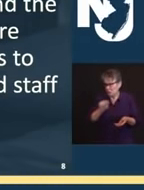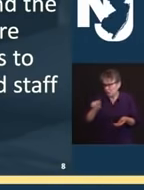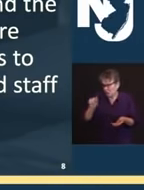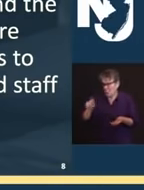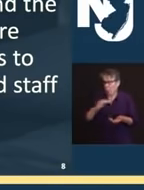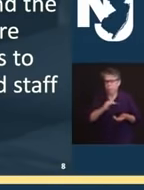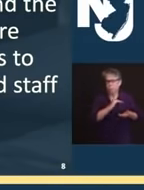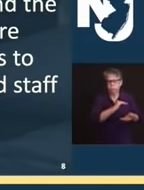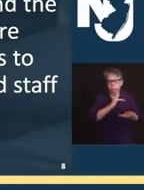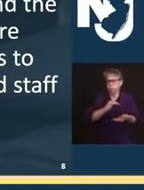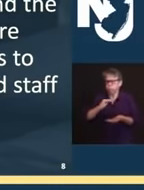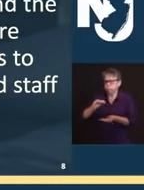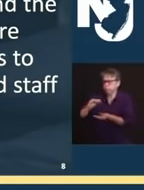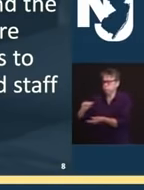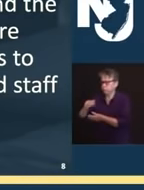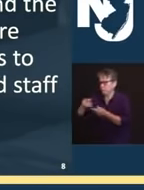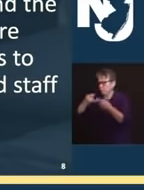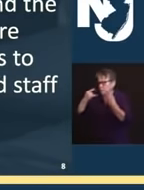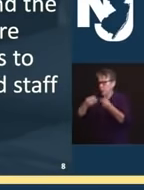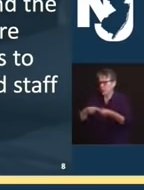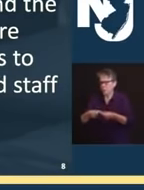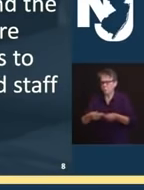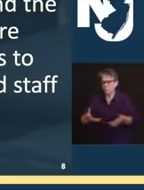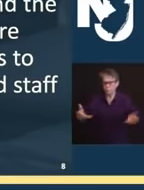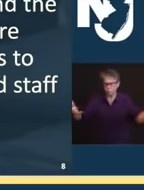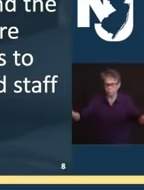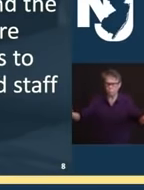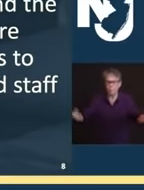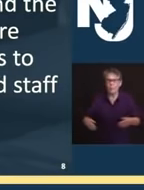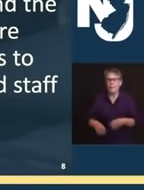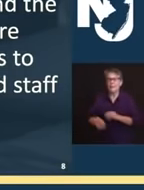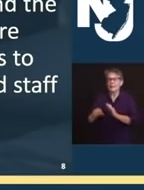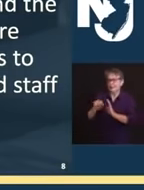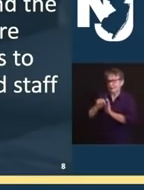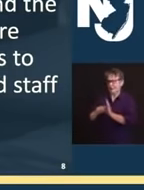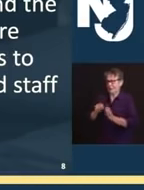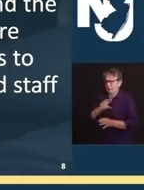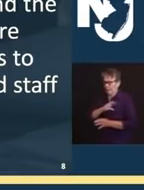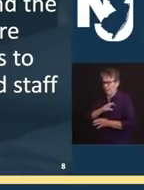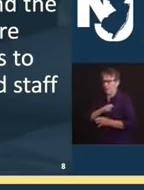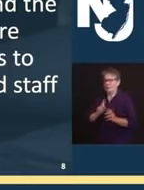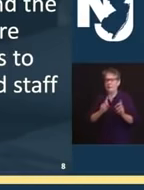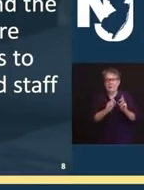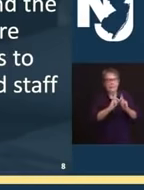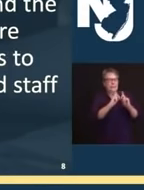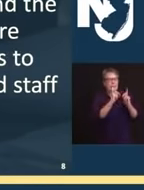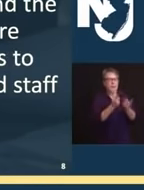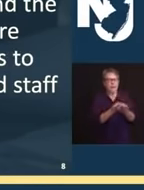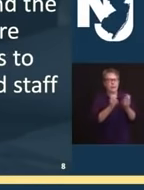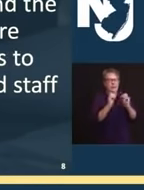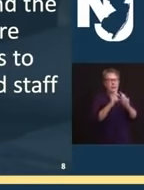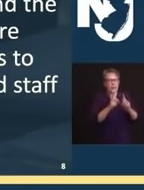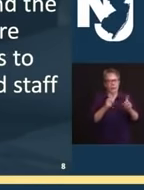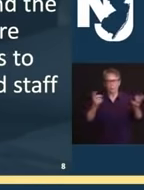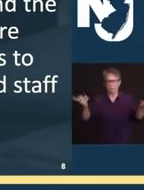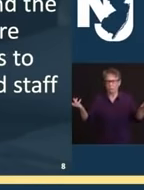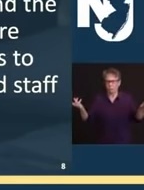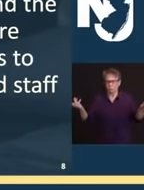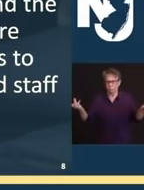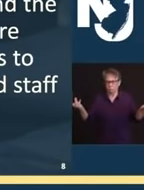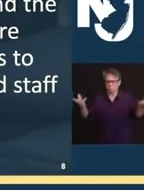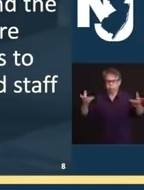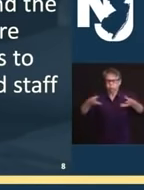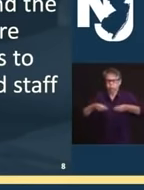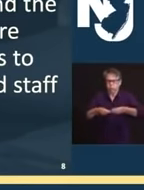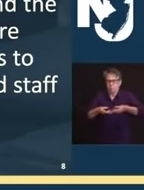masks. The state police and the Department of Education are coordinating directly with school leaders to confirm their allotment of masks and the date,